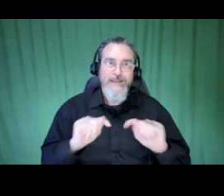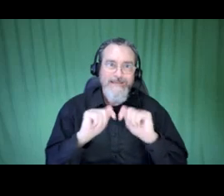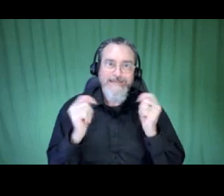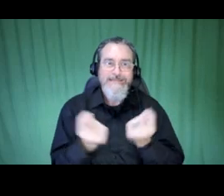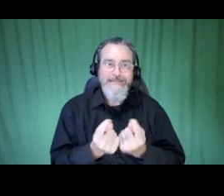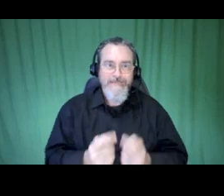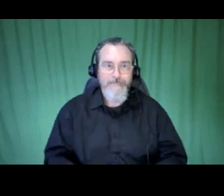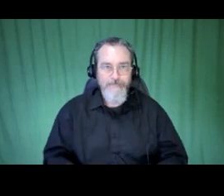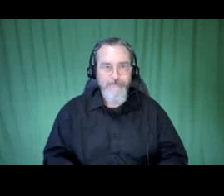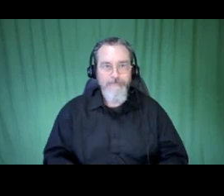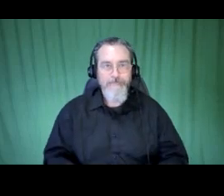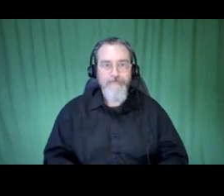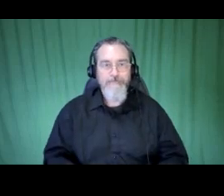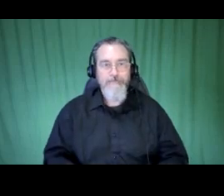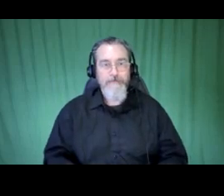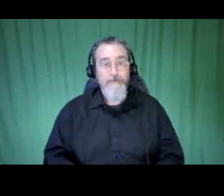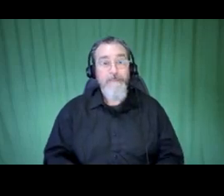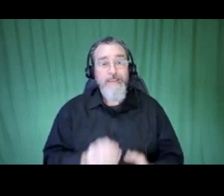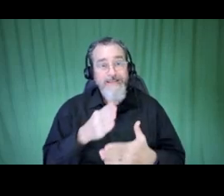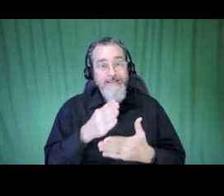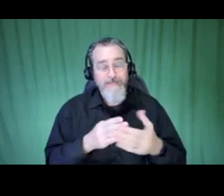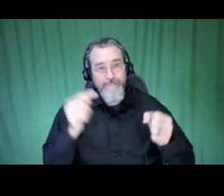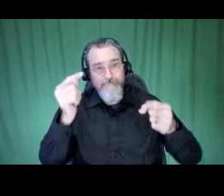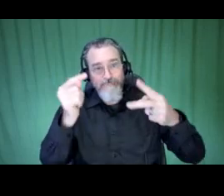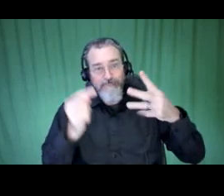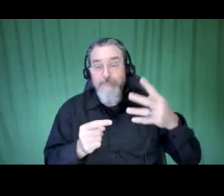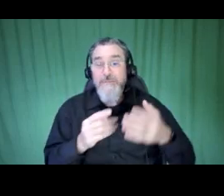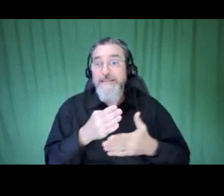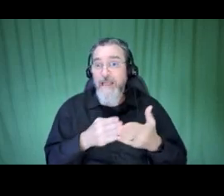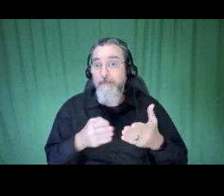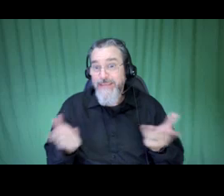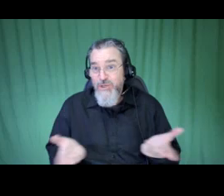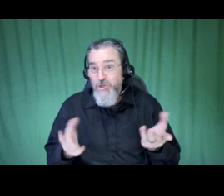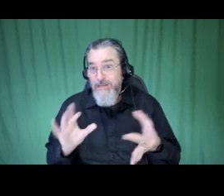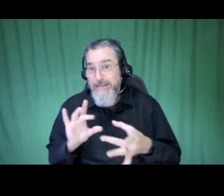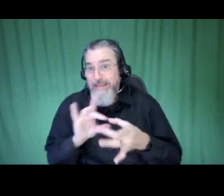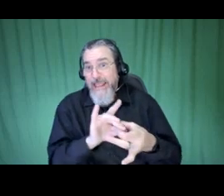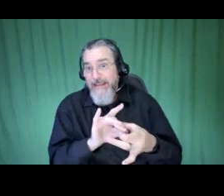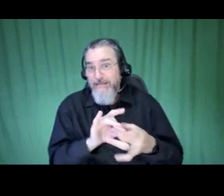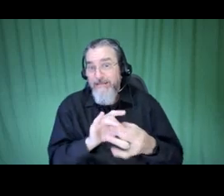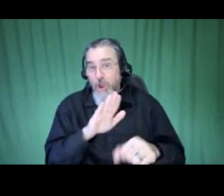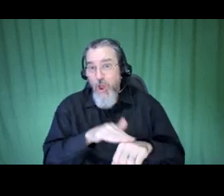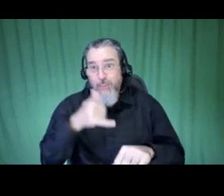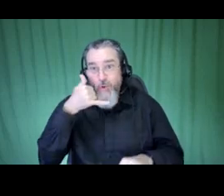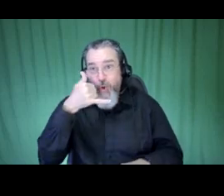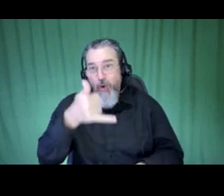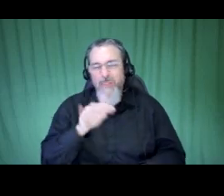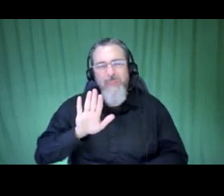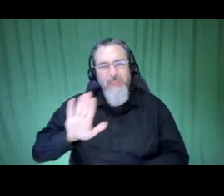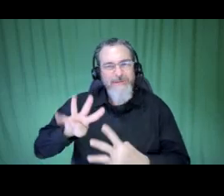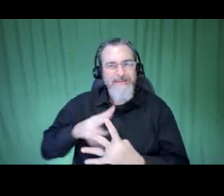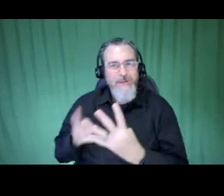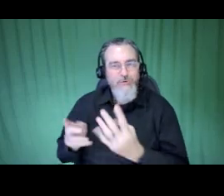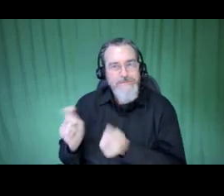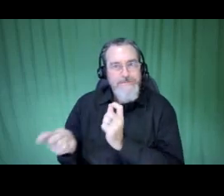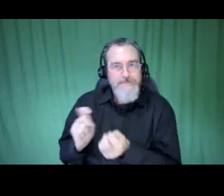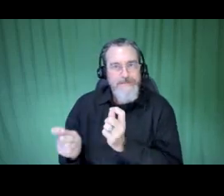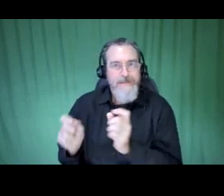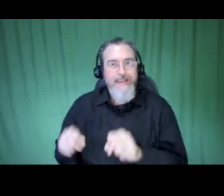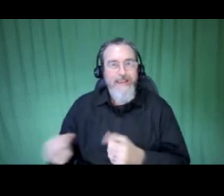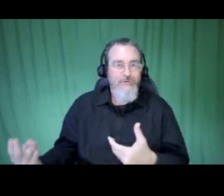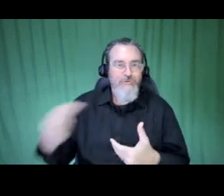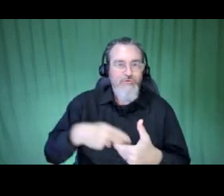With some of them here in the call today, they work around the schedule to be here with us. Jay Martin, the